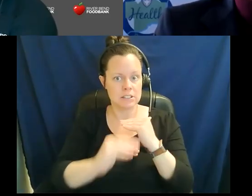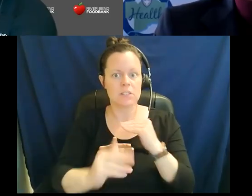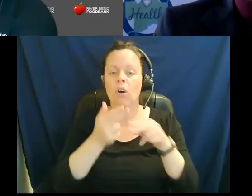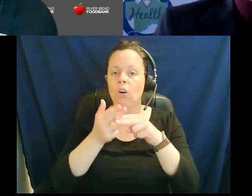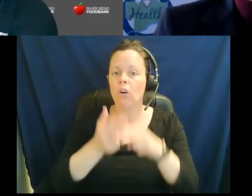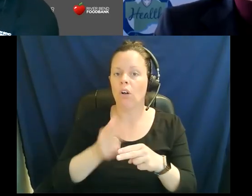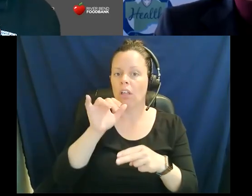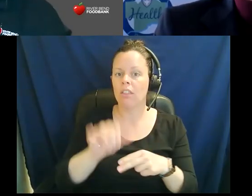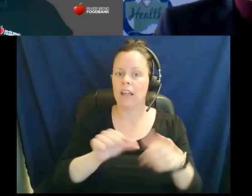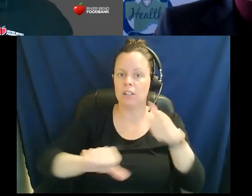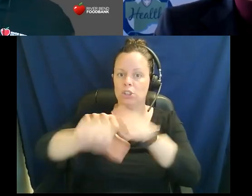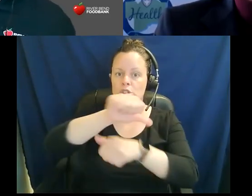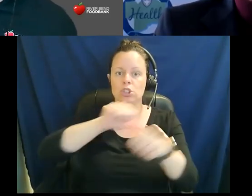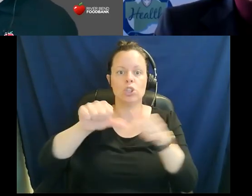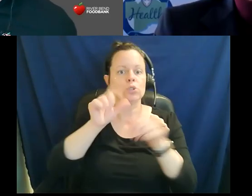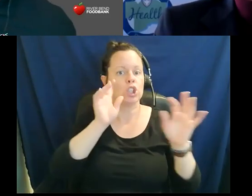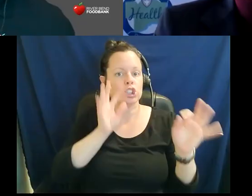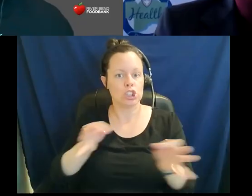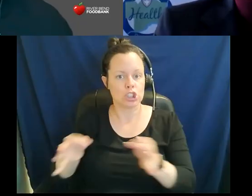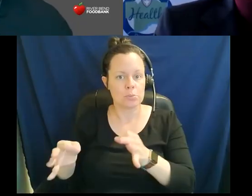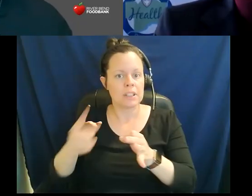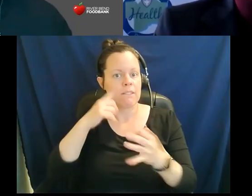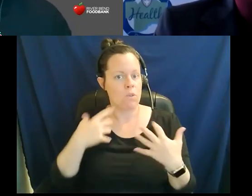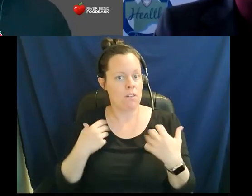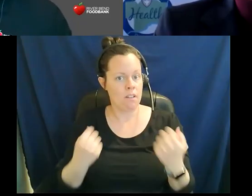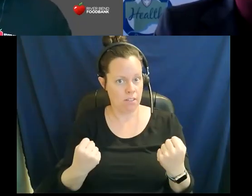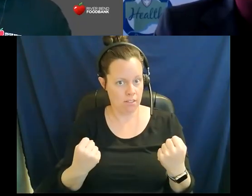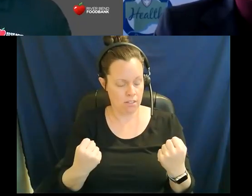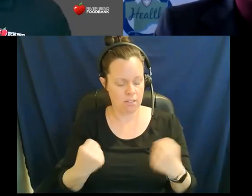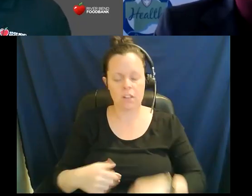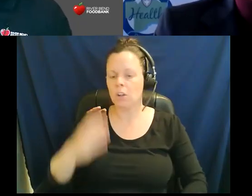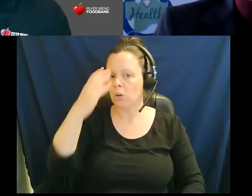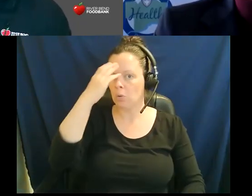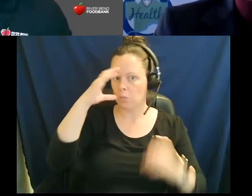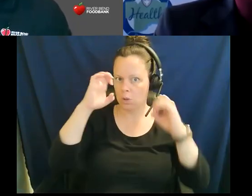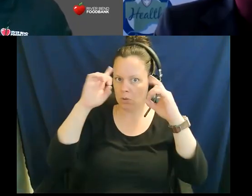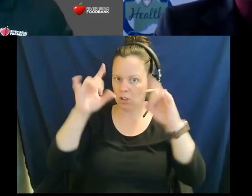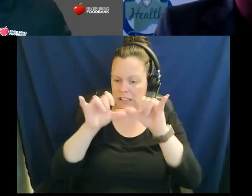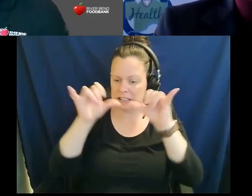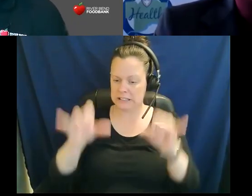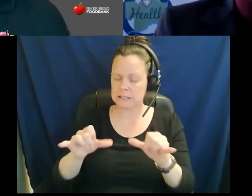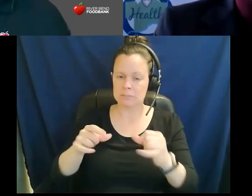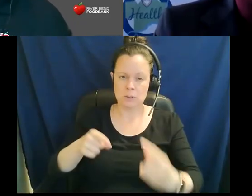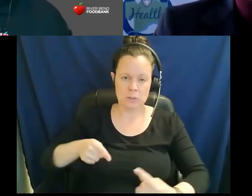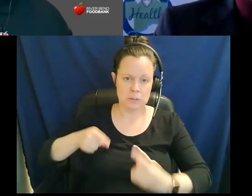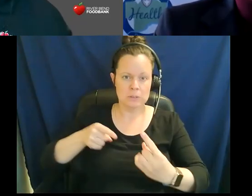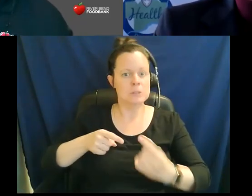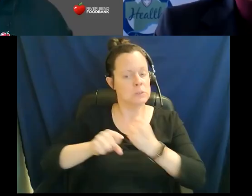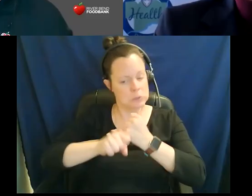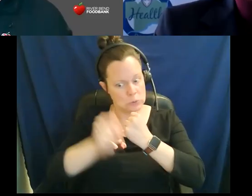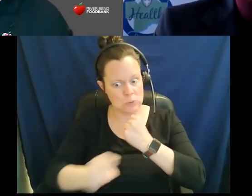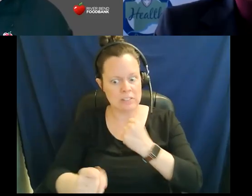the social determinants of health. We know our education system has been stretched. and asked to do things it's never